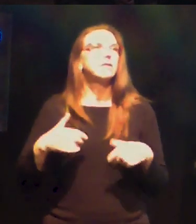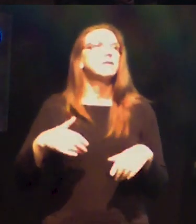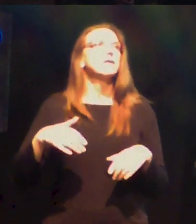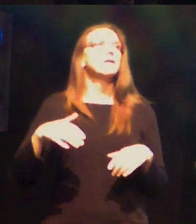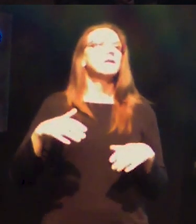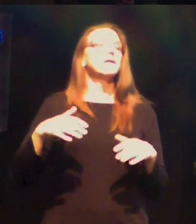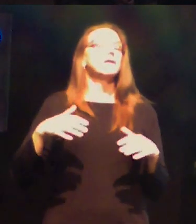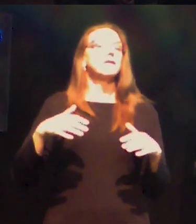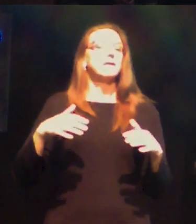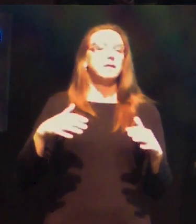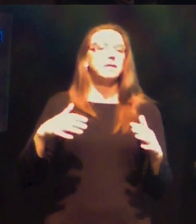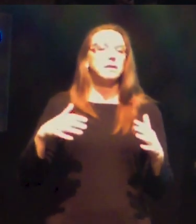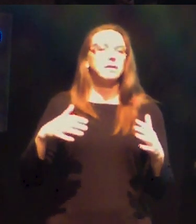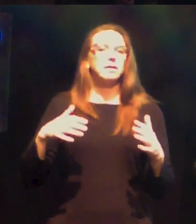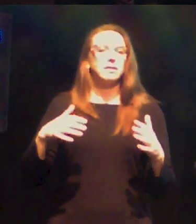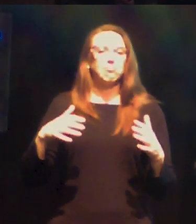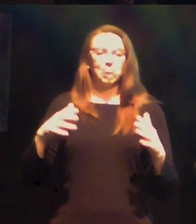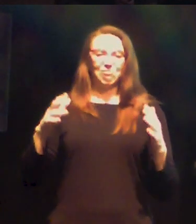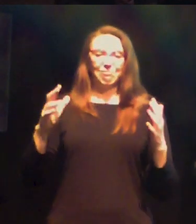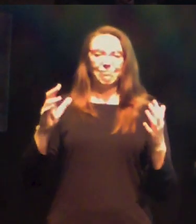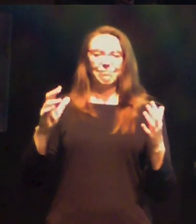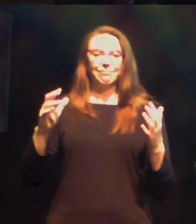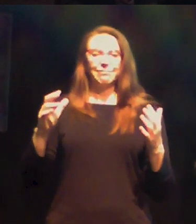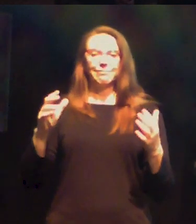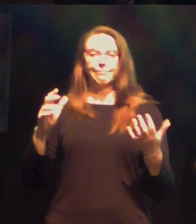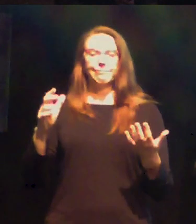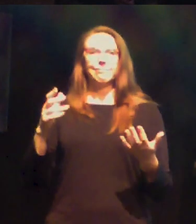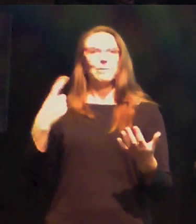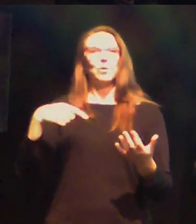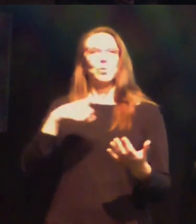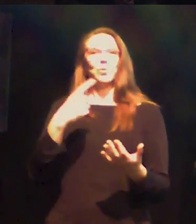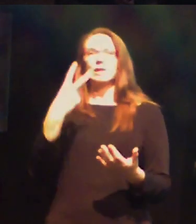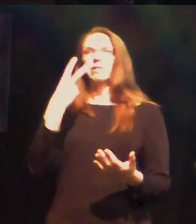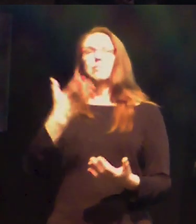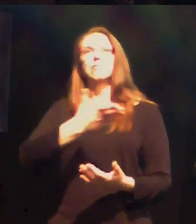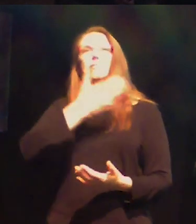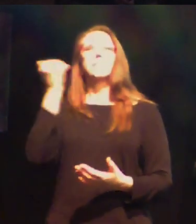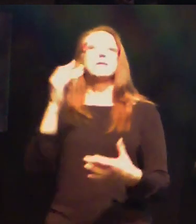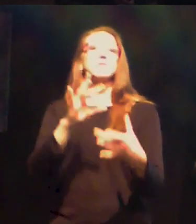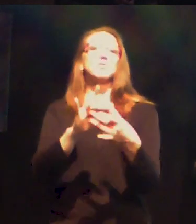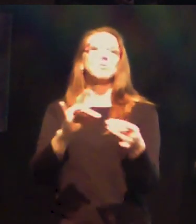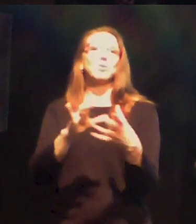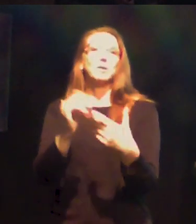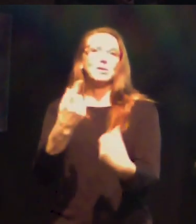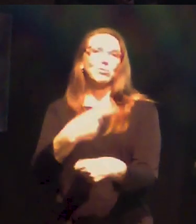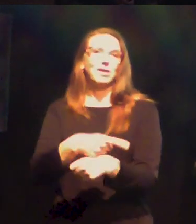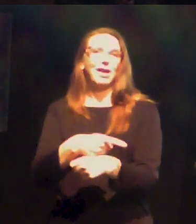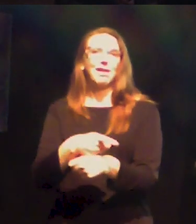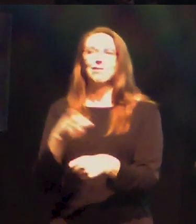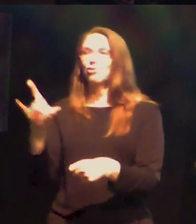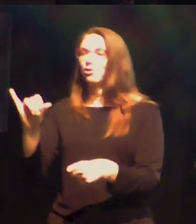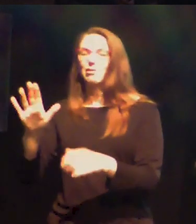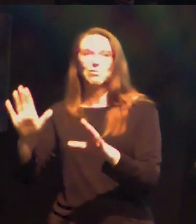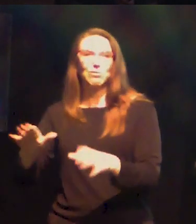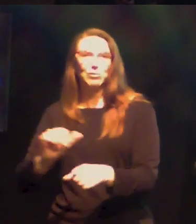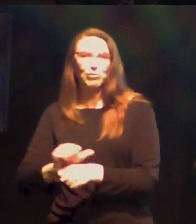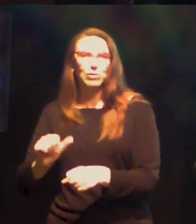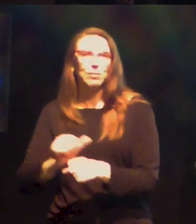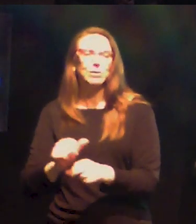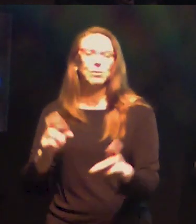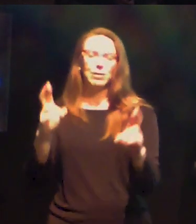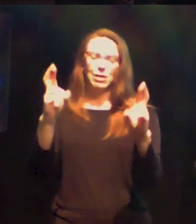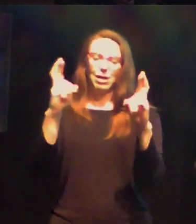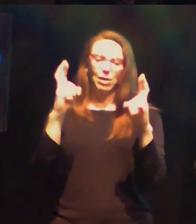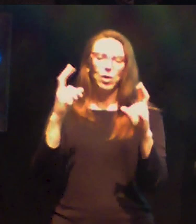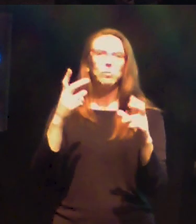And there was no better storytelling than what we saw today. And so my hope is that we can use